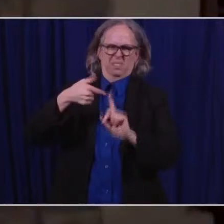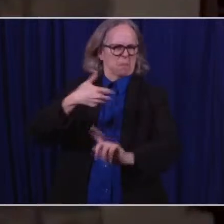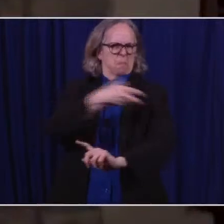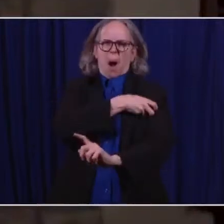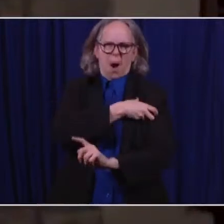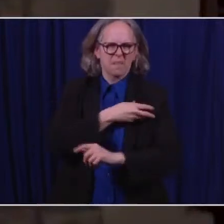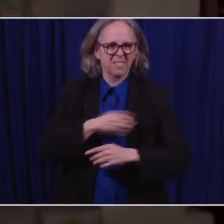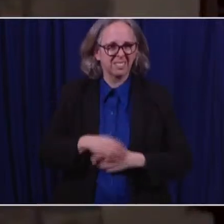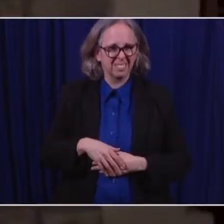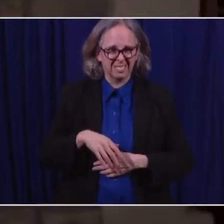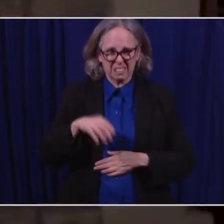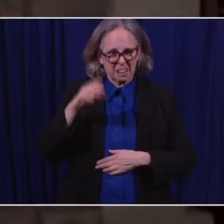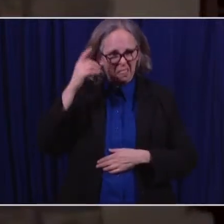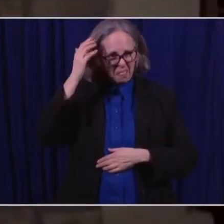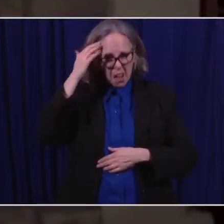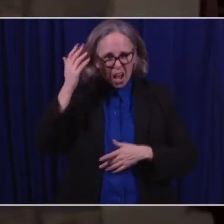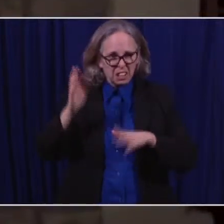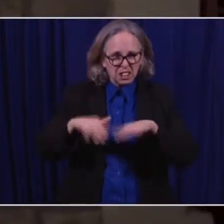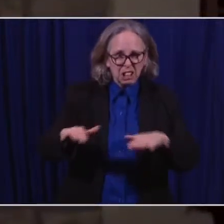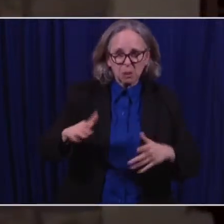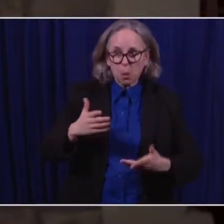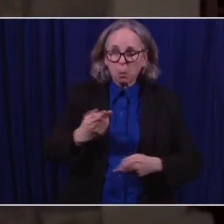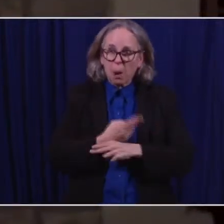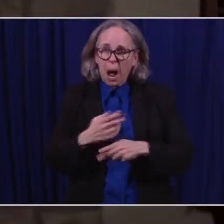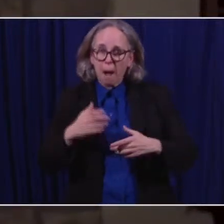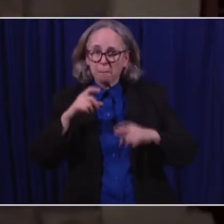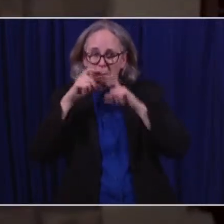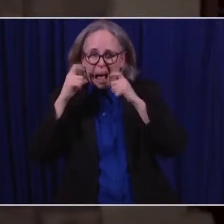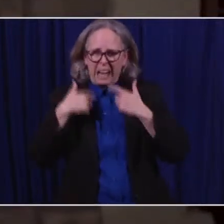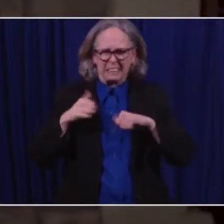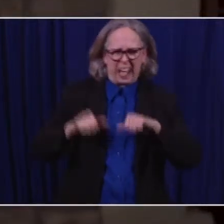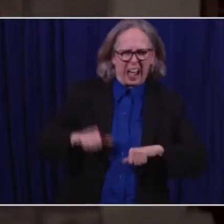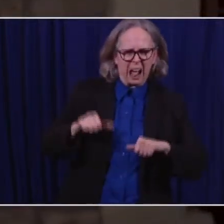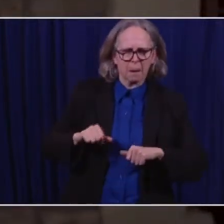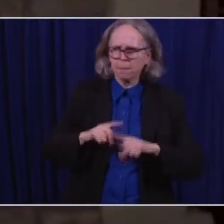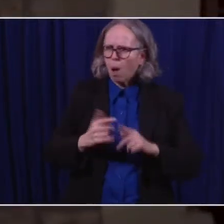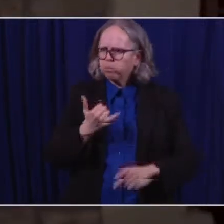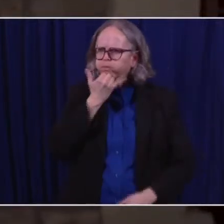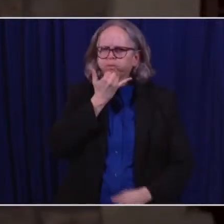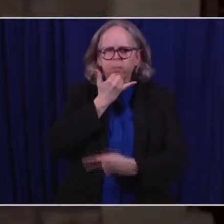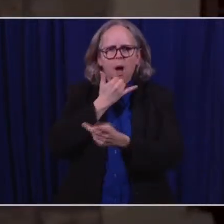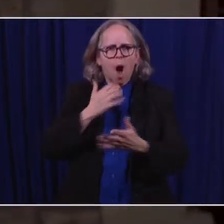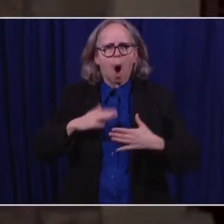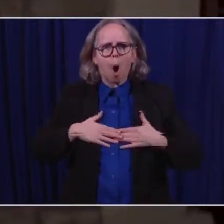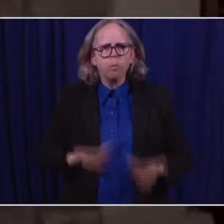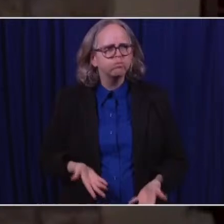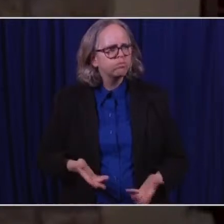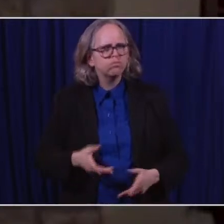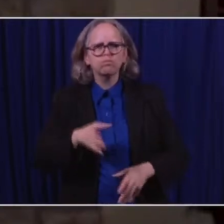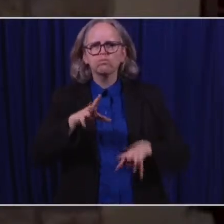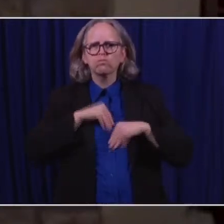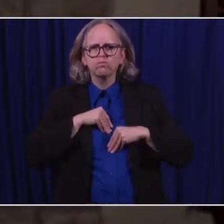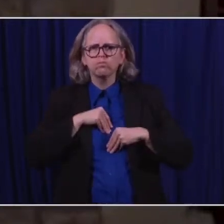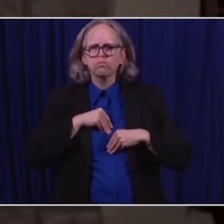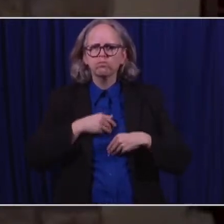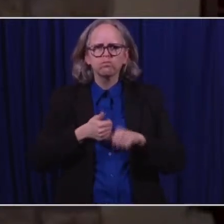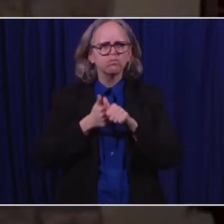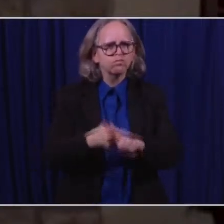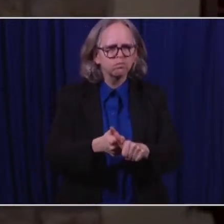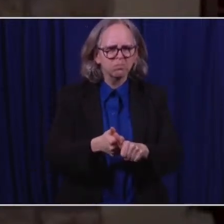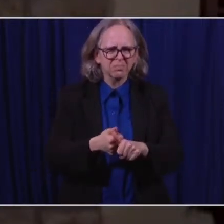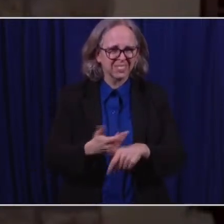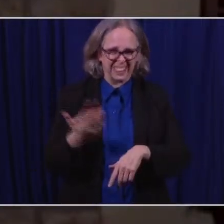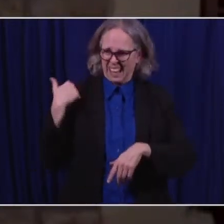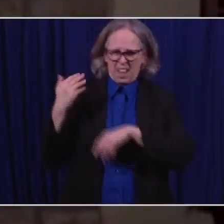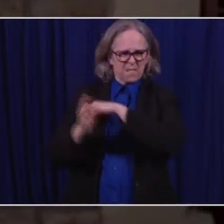all wear masks, and everyone would wear masks, even down to small kids. They didn't know that we would do a study, and the